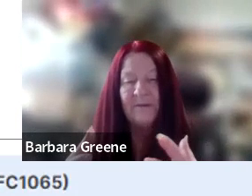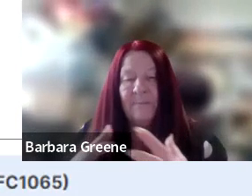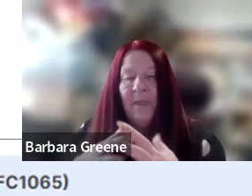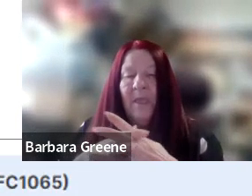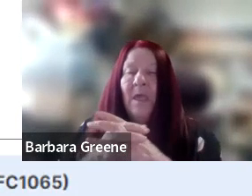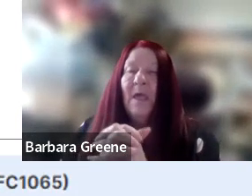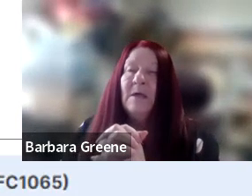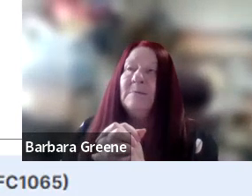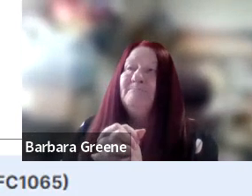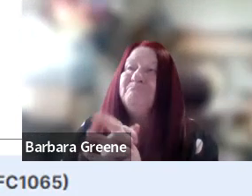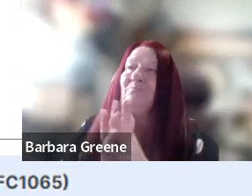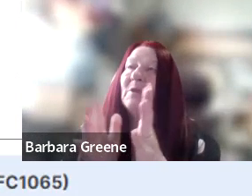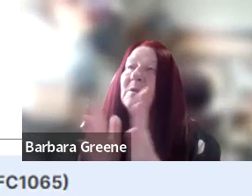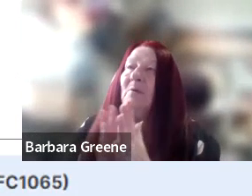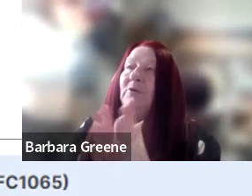lot